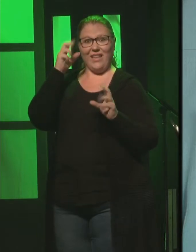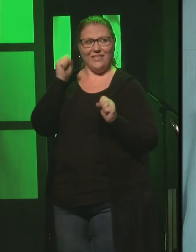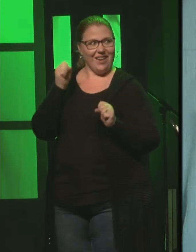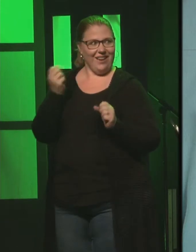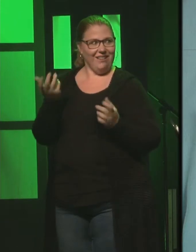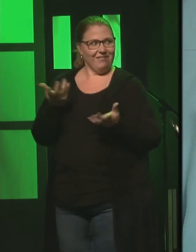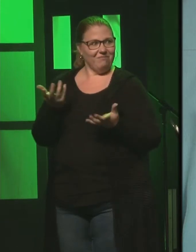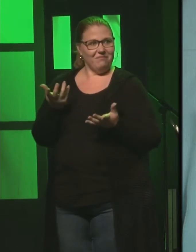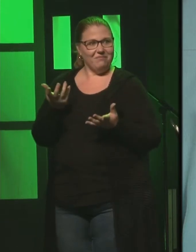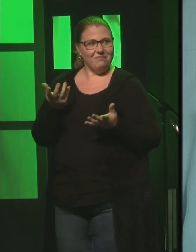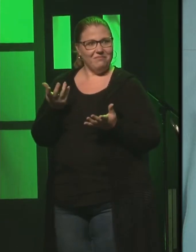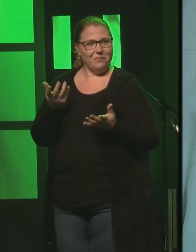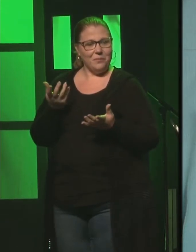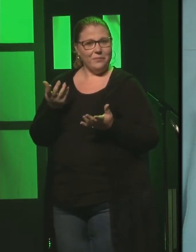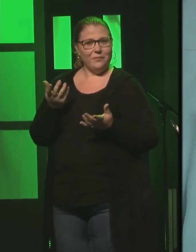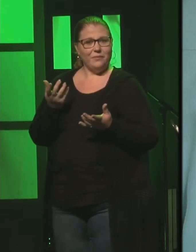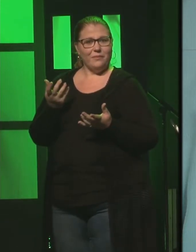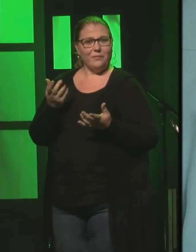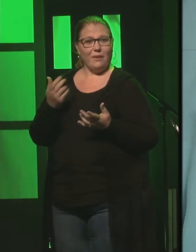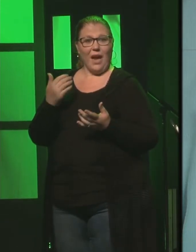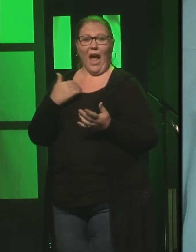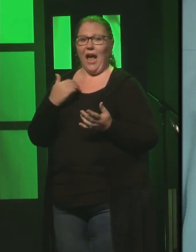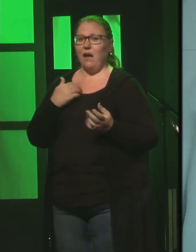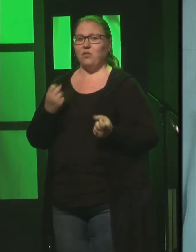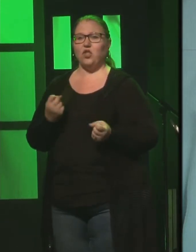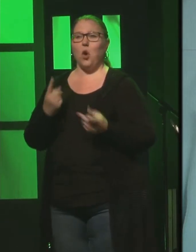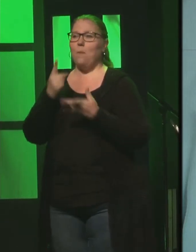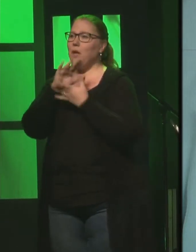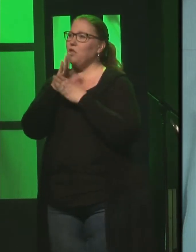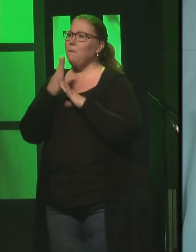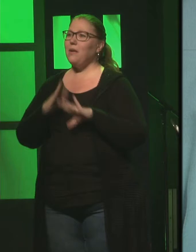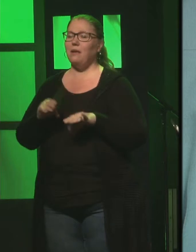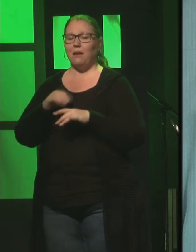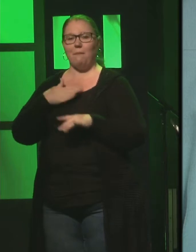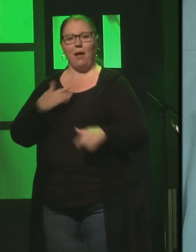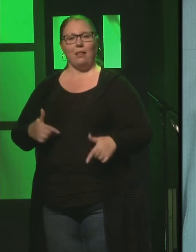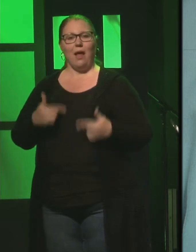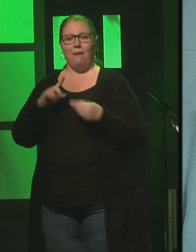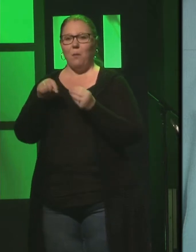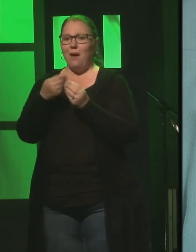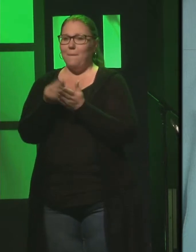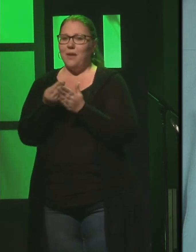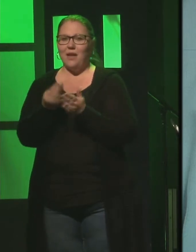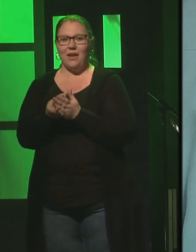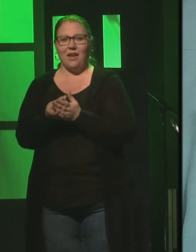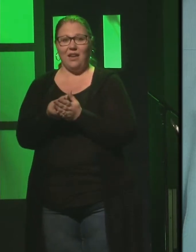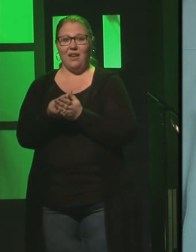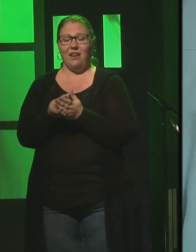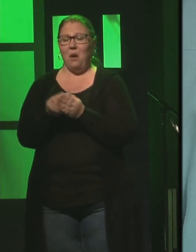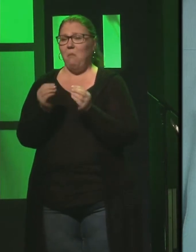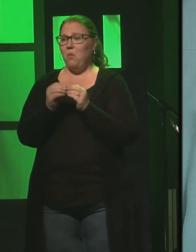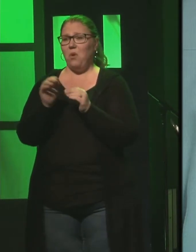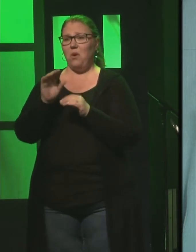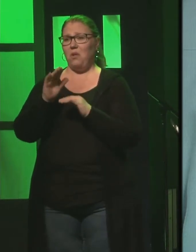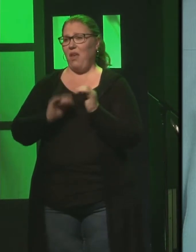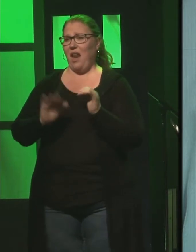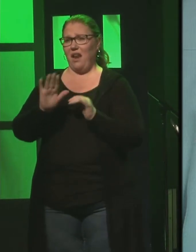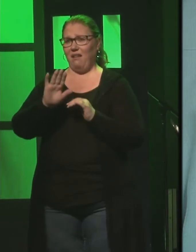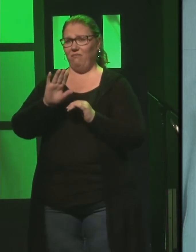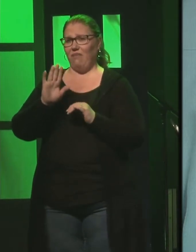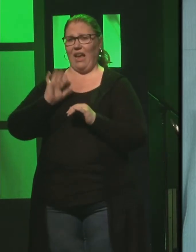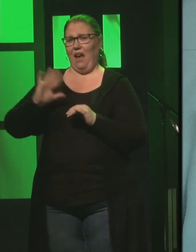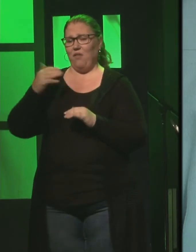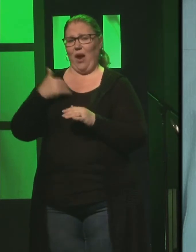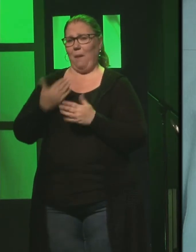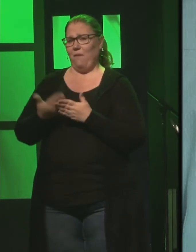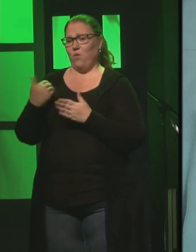Like, I have so much peace in my life about money that I've ever had before I ever started to